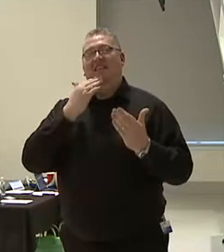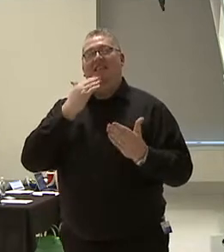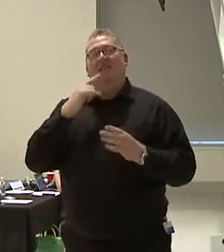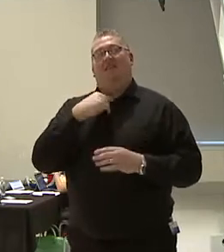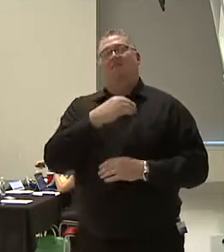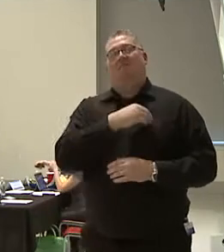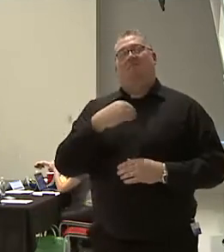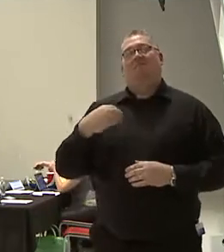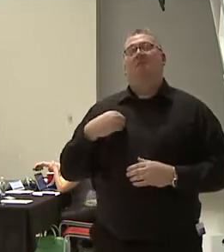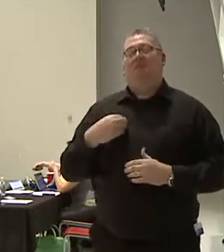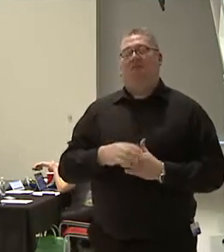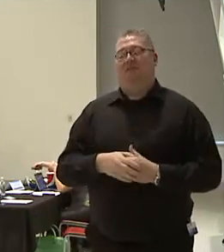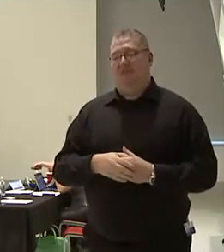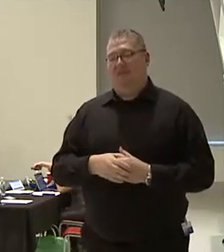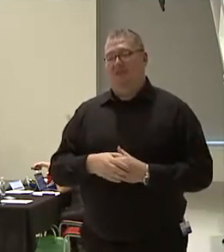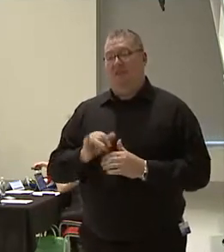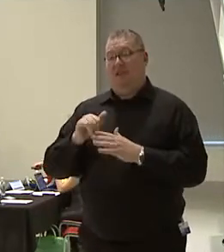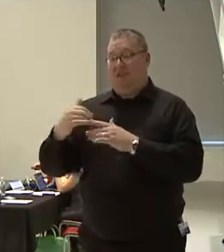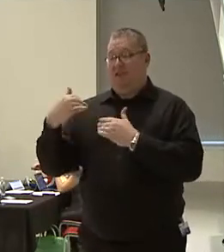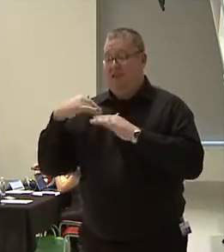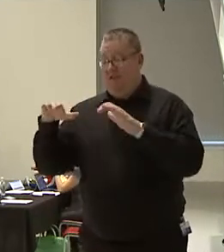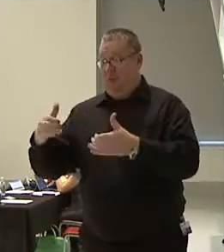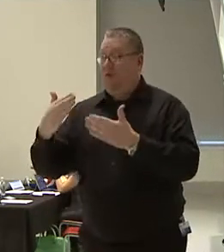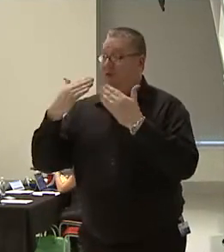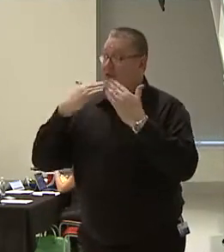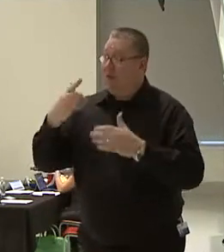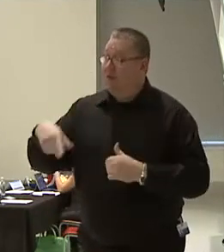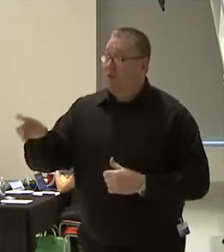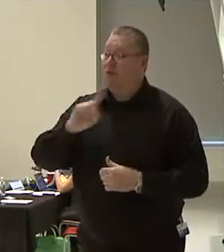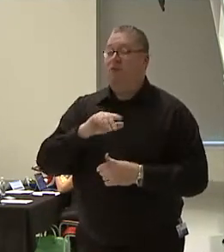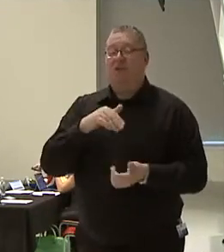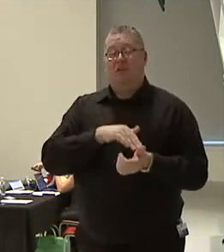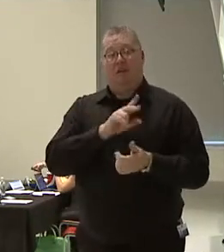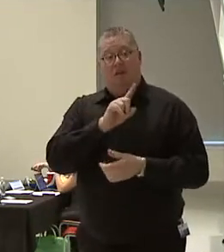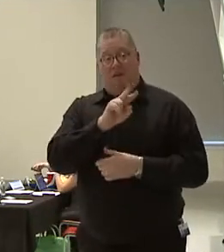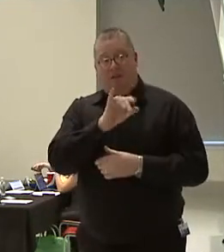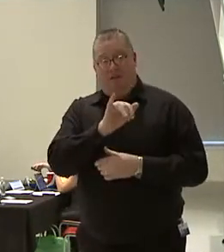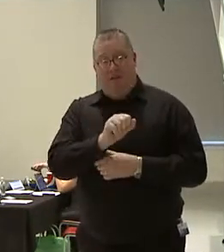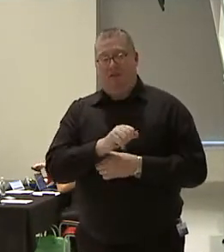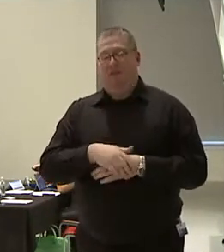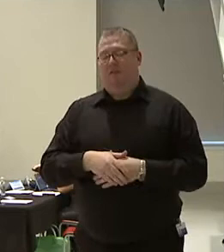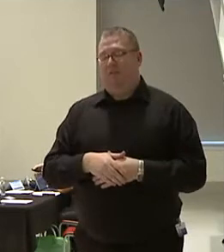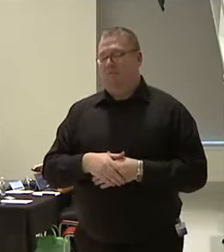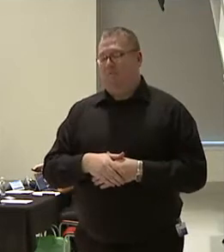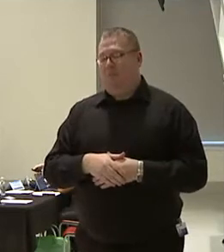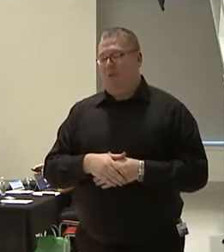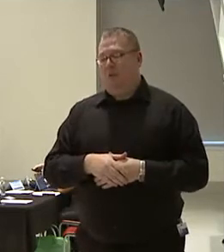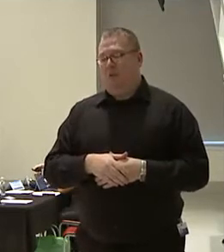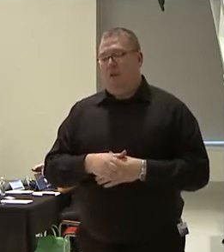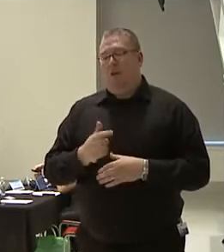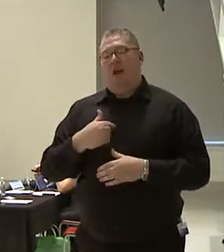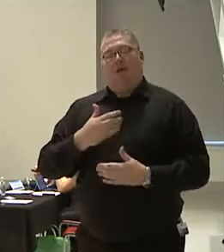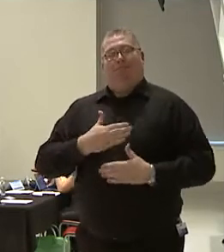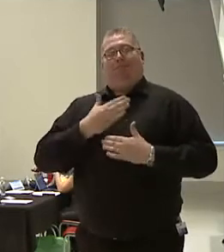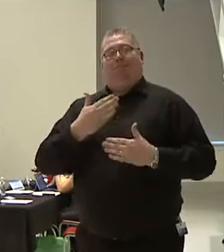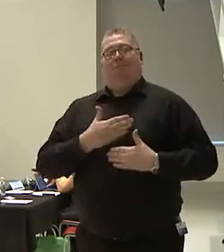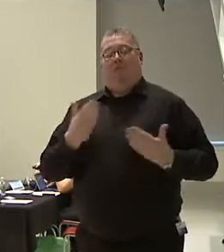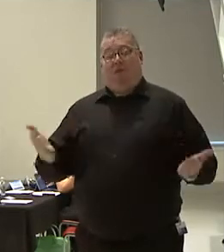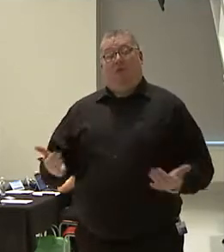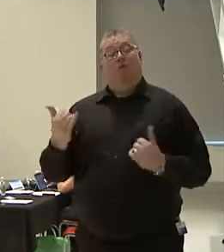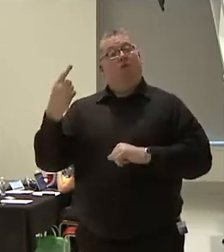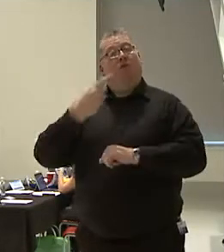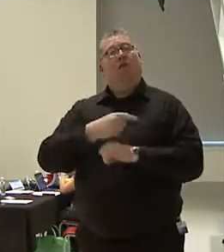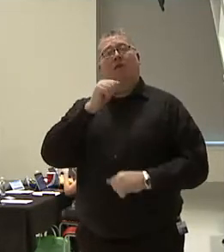and Chairs Ramsey and Lauri Robinson. Thank you. Director Davis, it's always a pleasure. I'm very pleased to be here today, but not